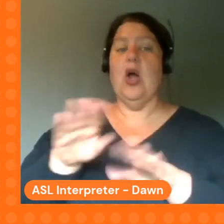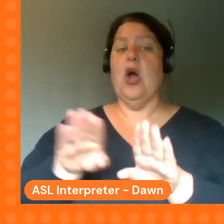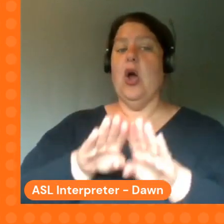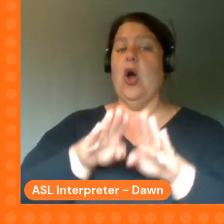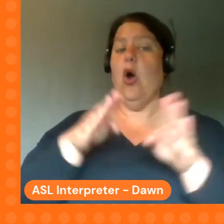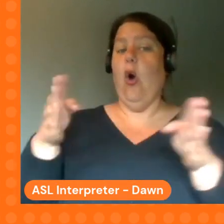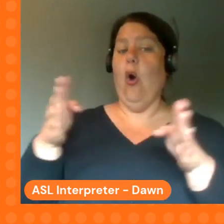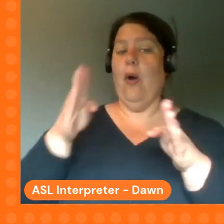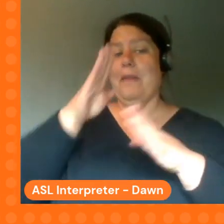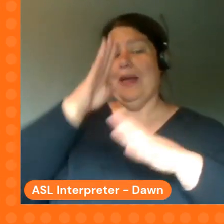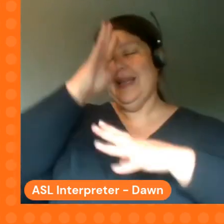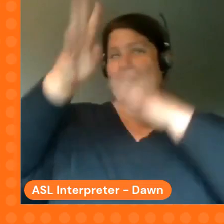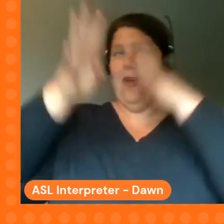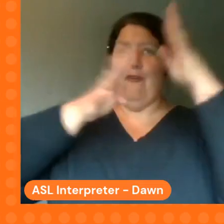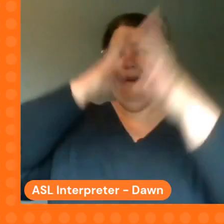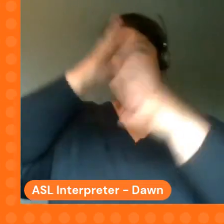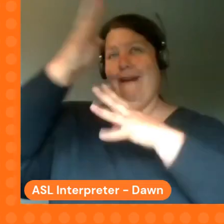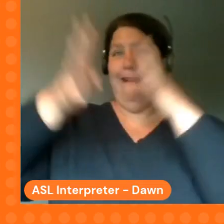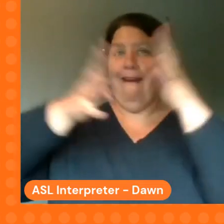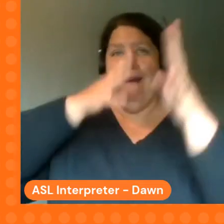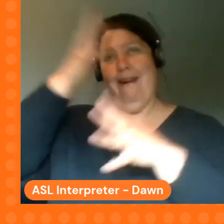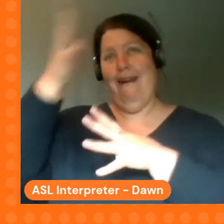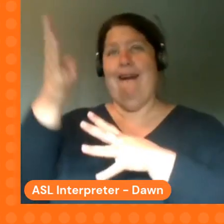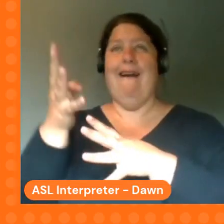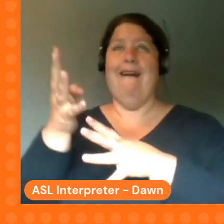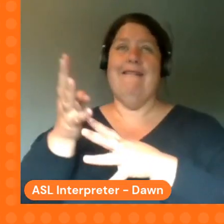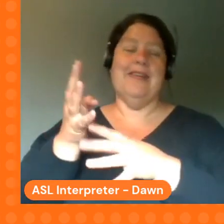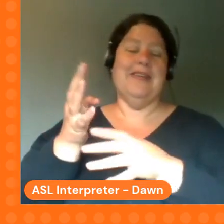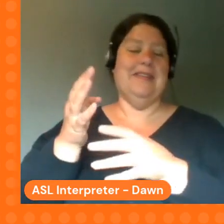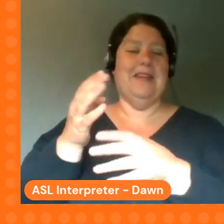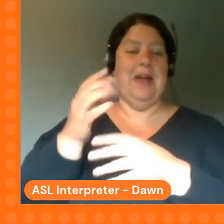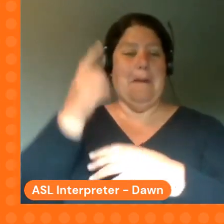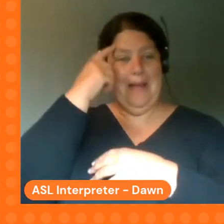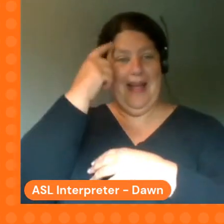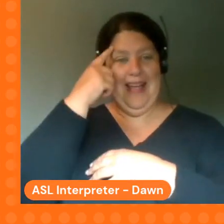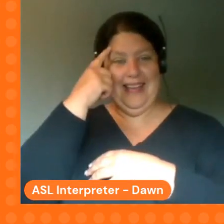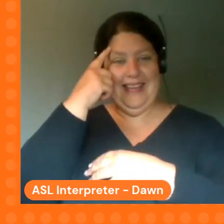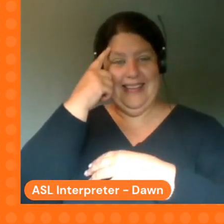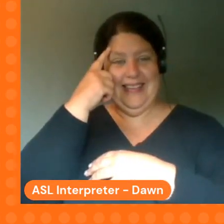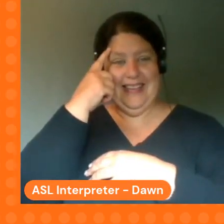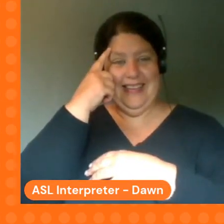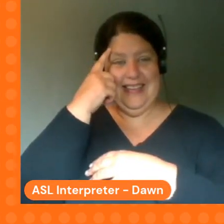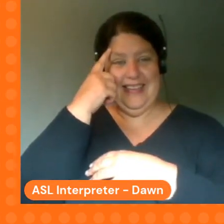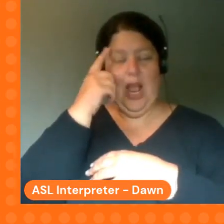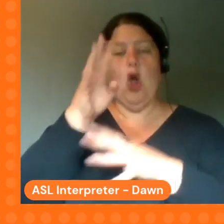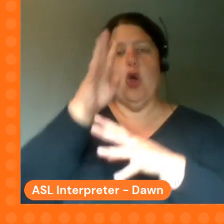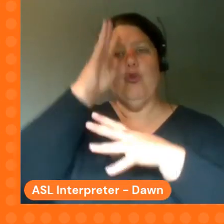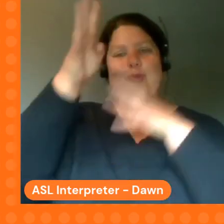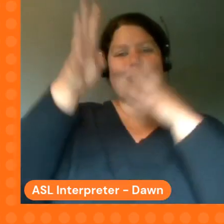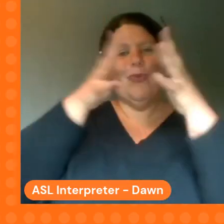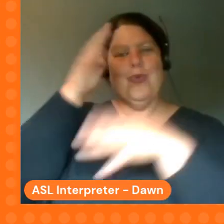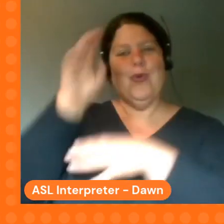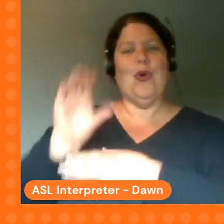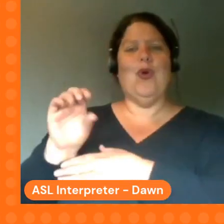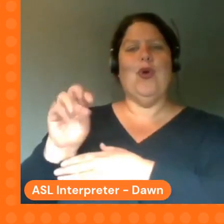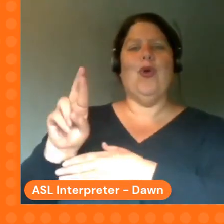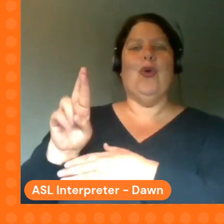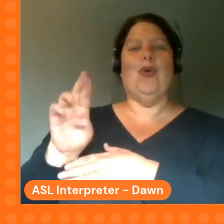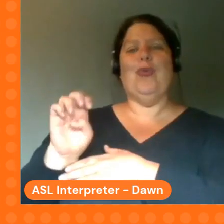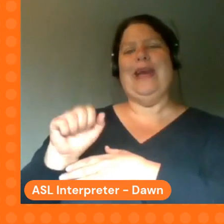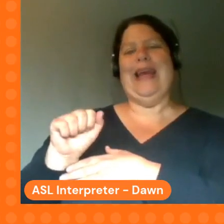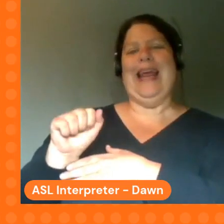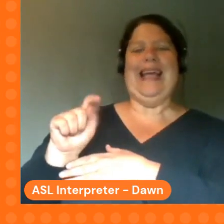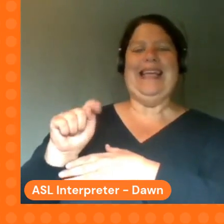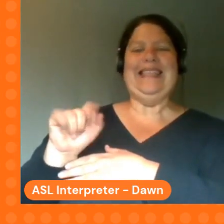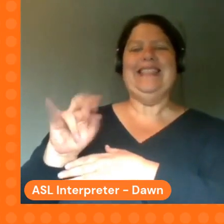mind. That is the word. It's two things. One thing, yeah, it's called creativity. They say that creativity is the one thing that